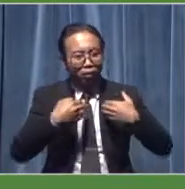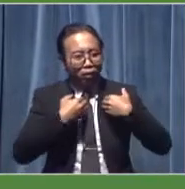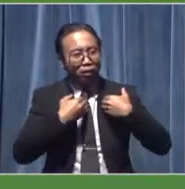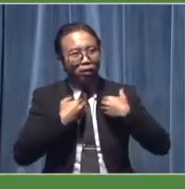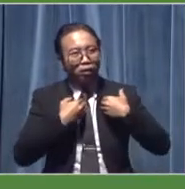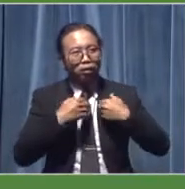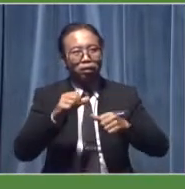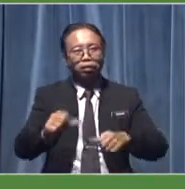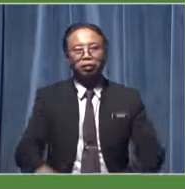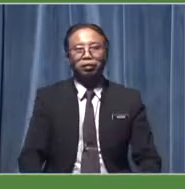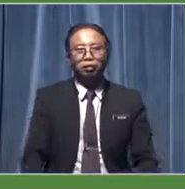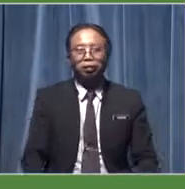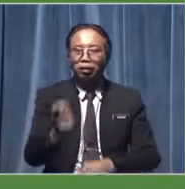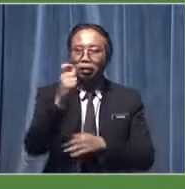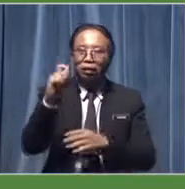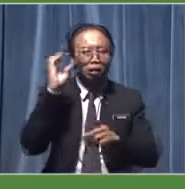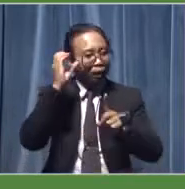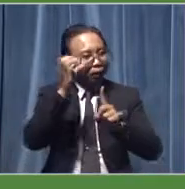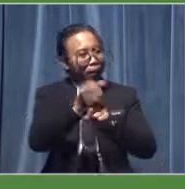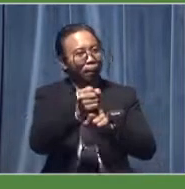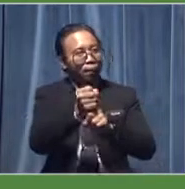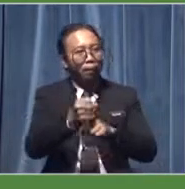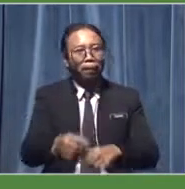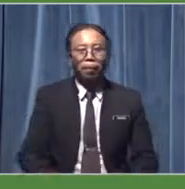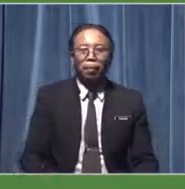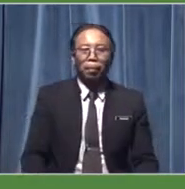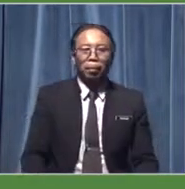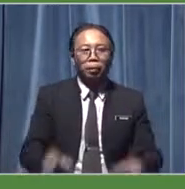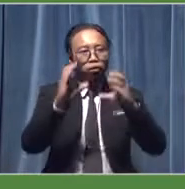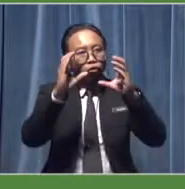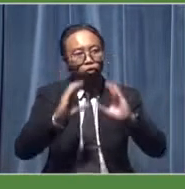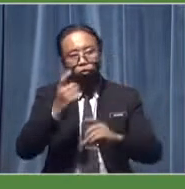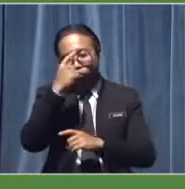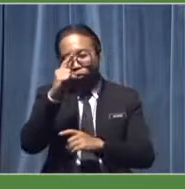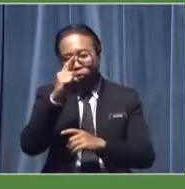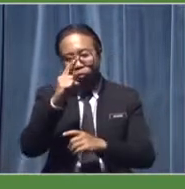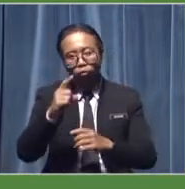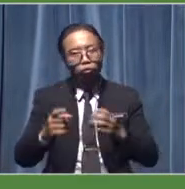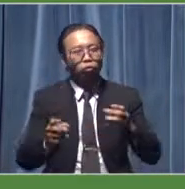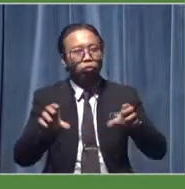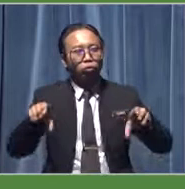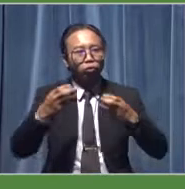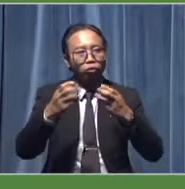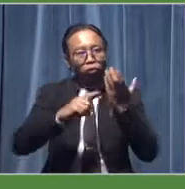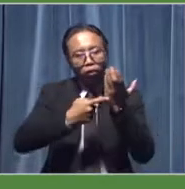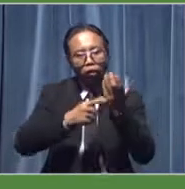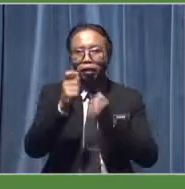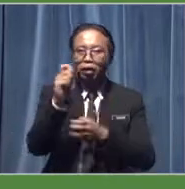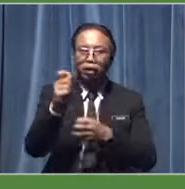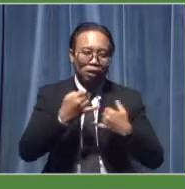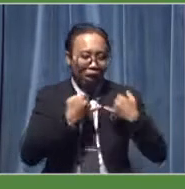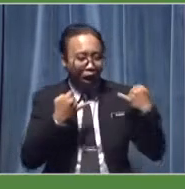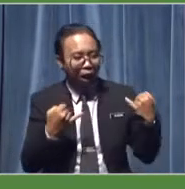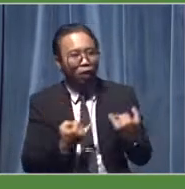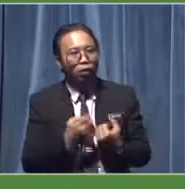The aim of this technique is to restore the heart's normal